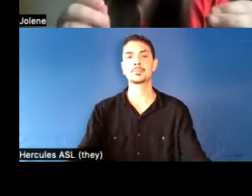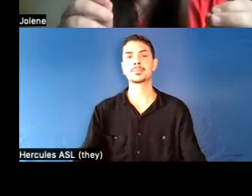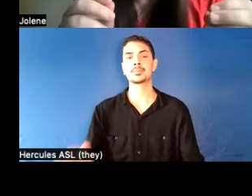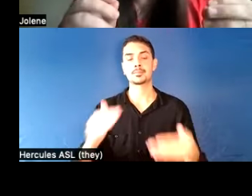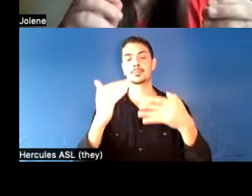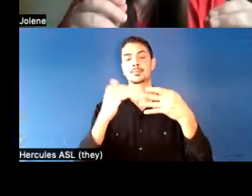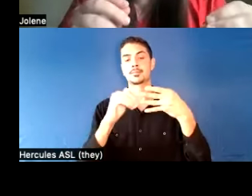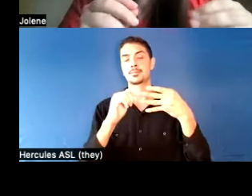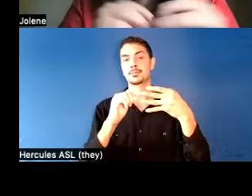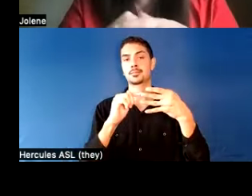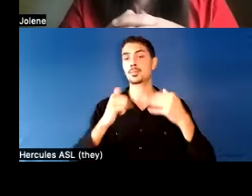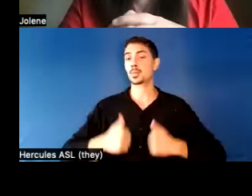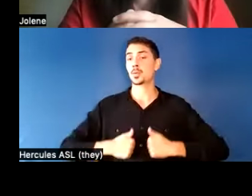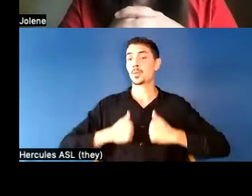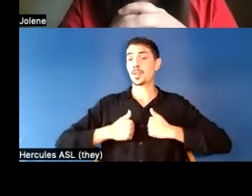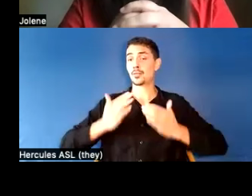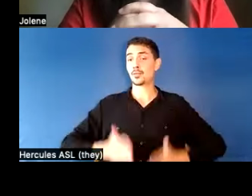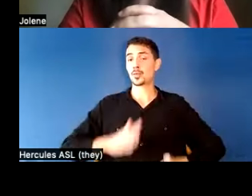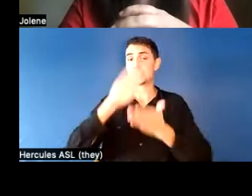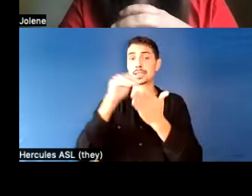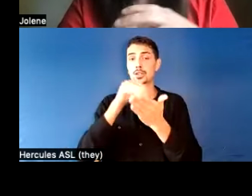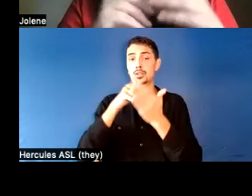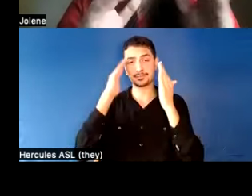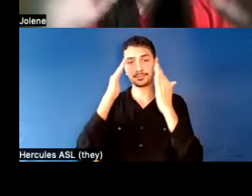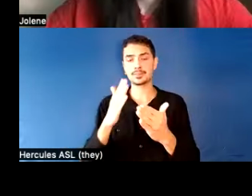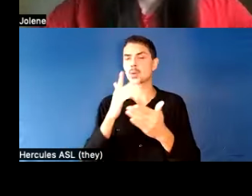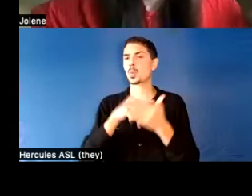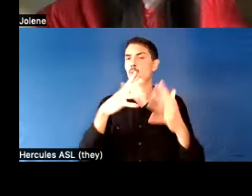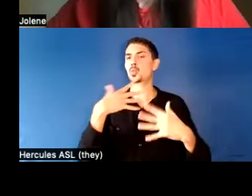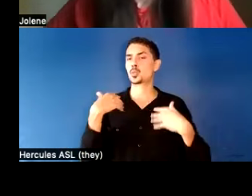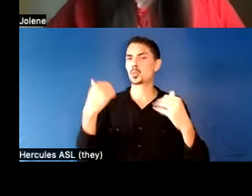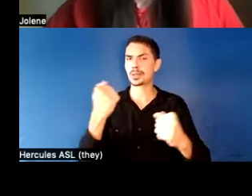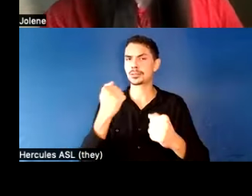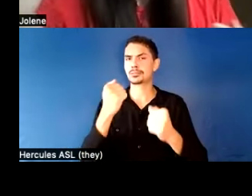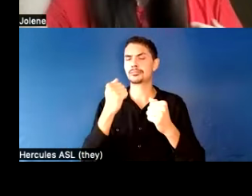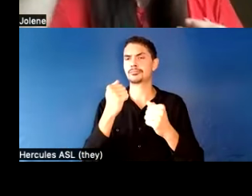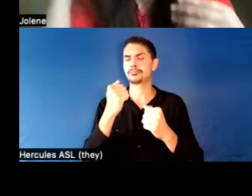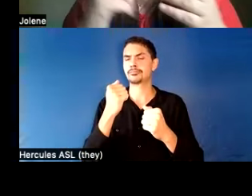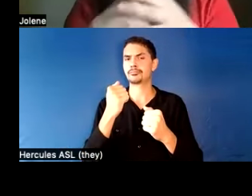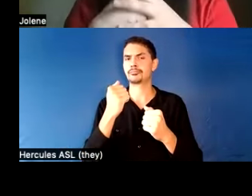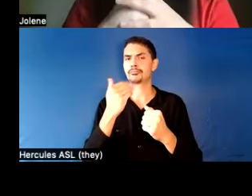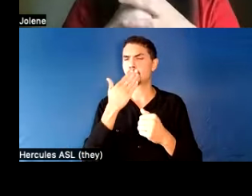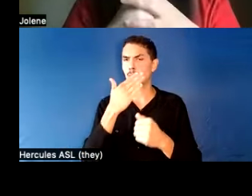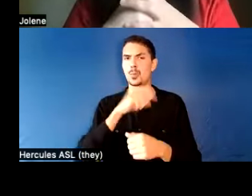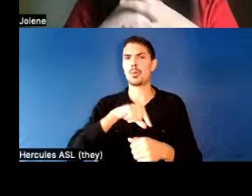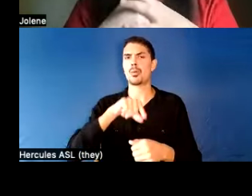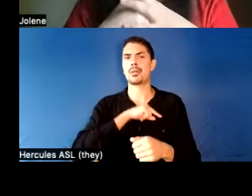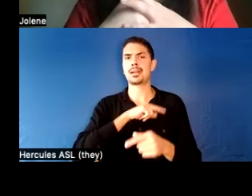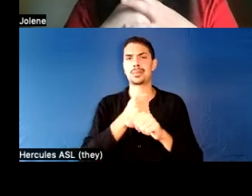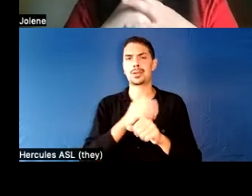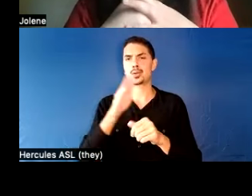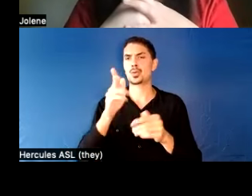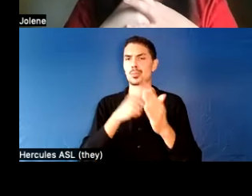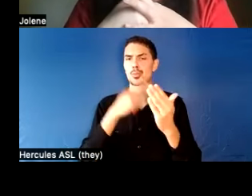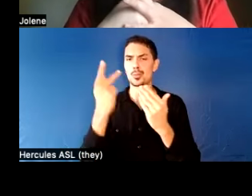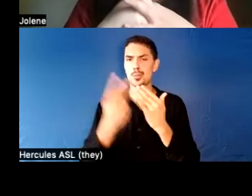program or community that make that possible? And so even if you don't have a SART in this kind of same way, like, what are those things that are really good in